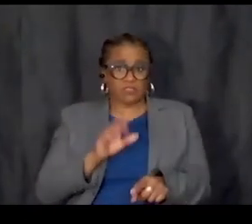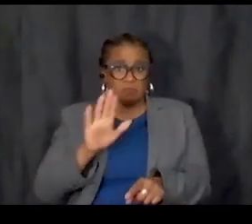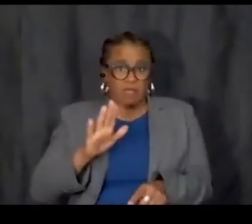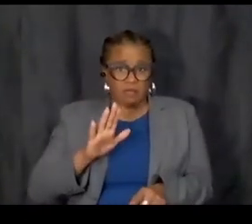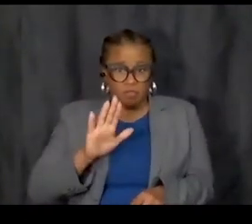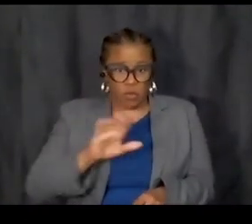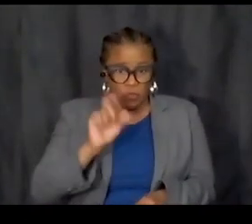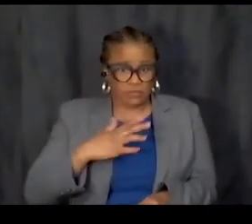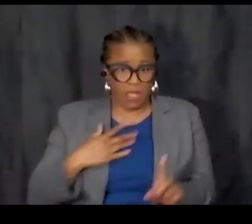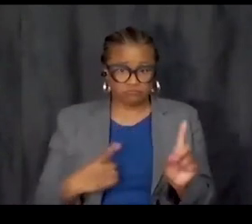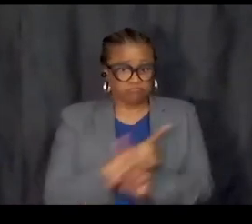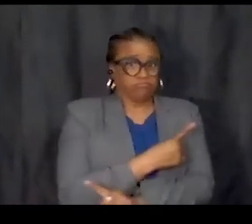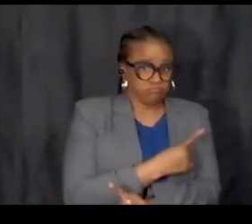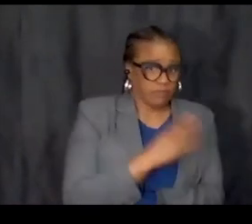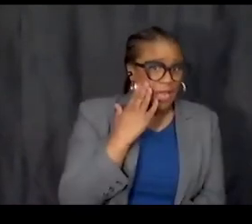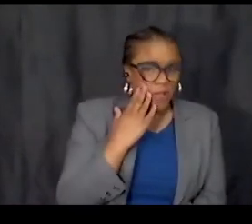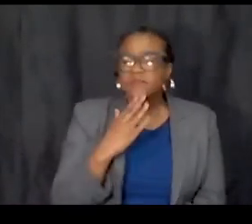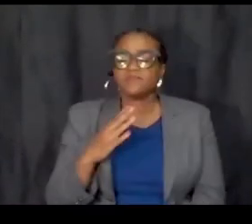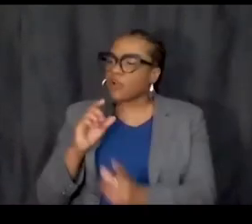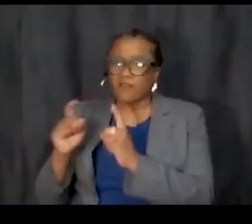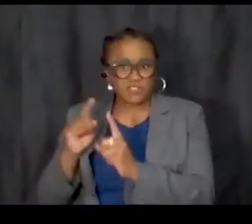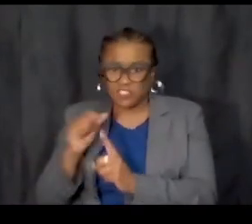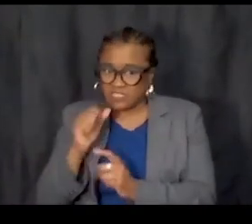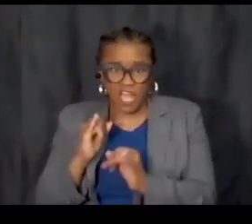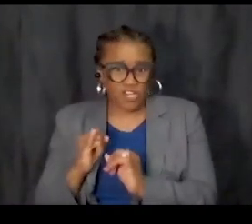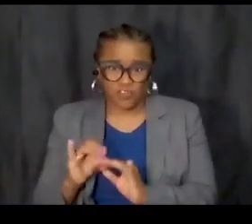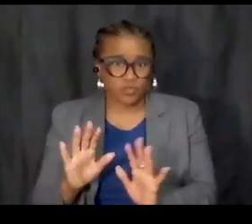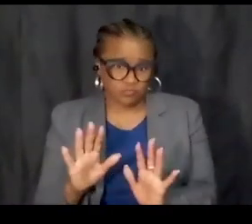a conversation, not an interview. So yeah.